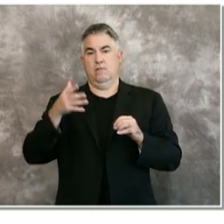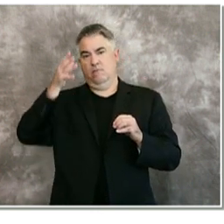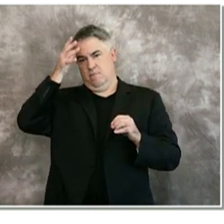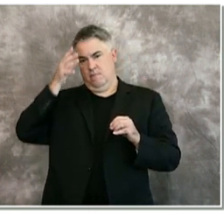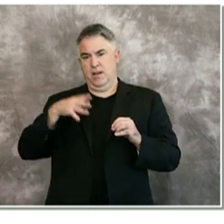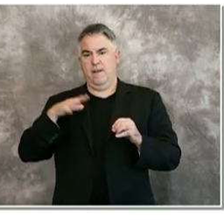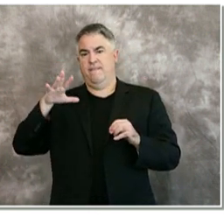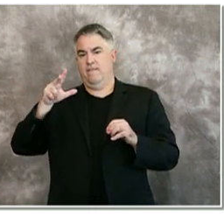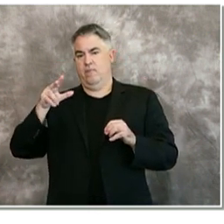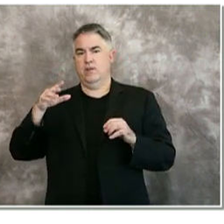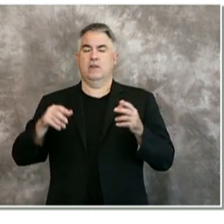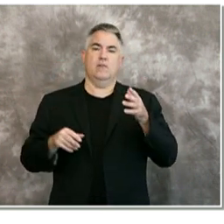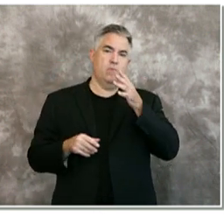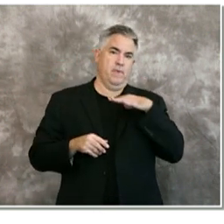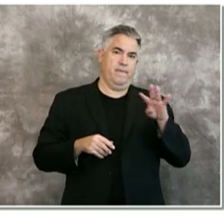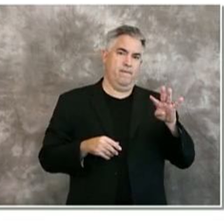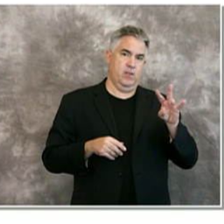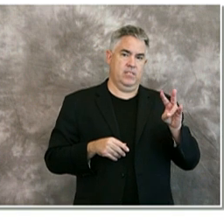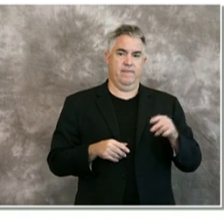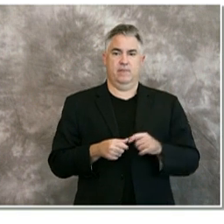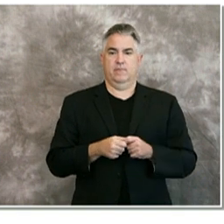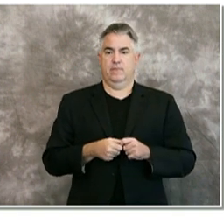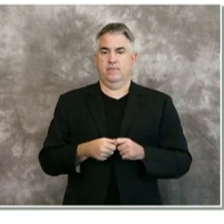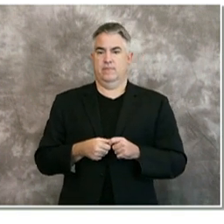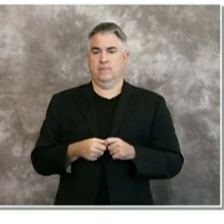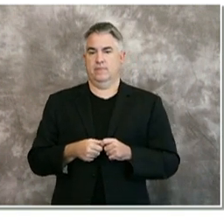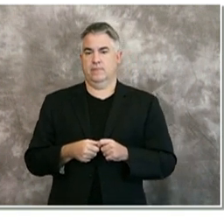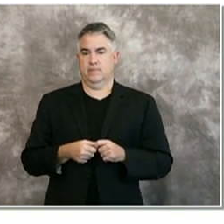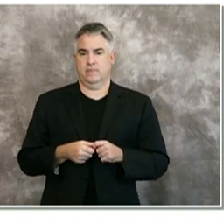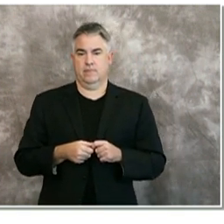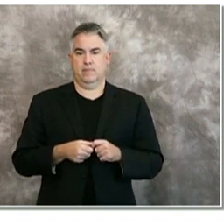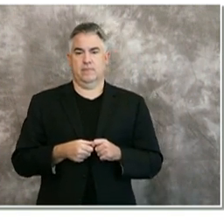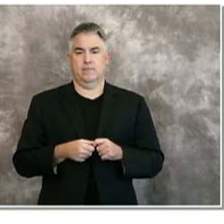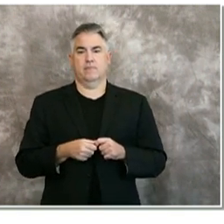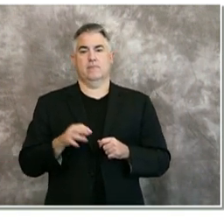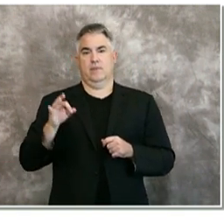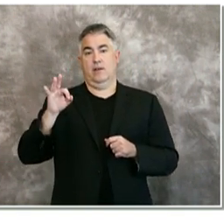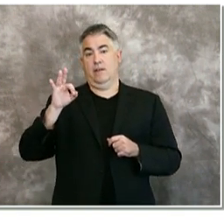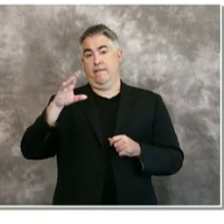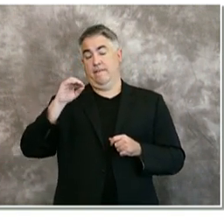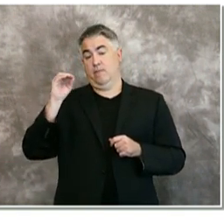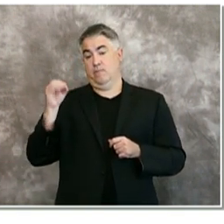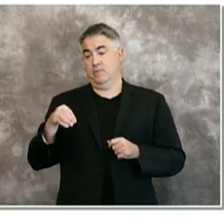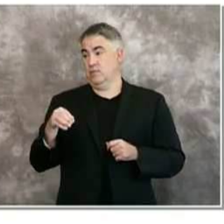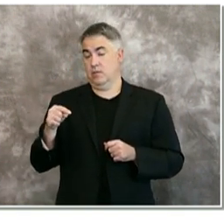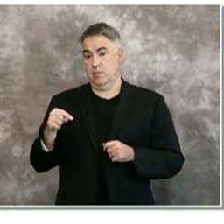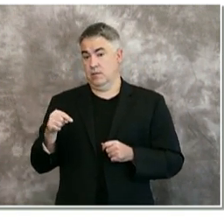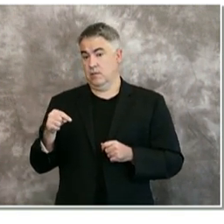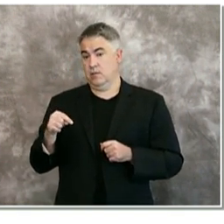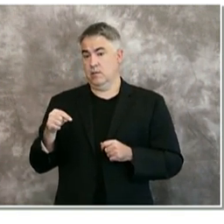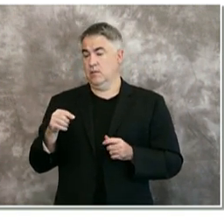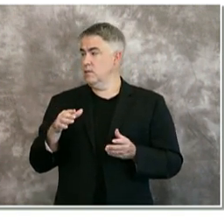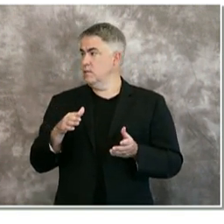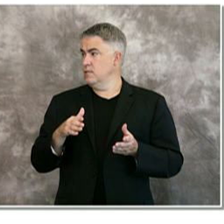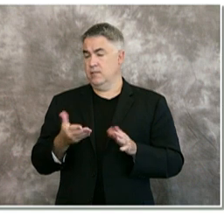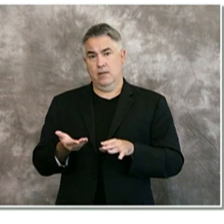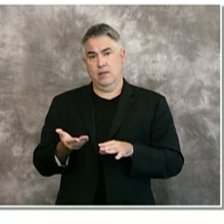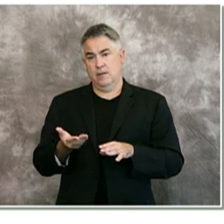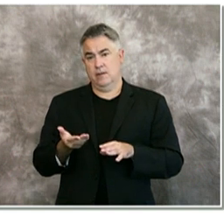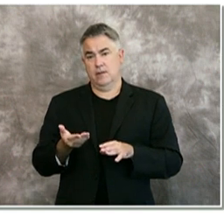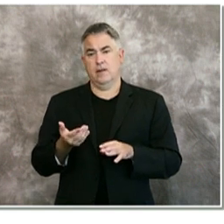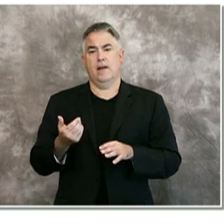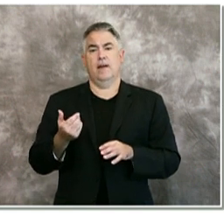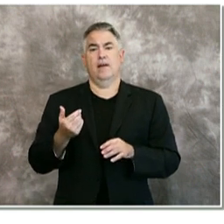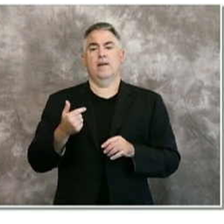were male. 367 or 95% of the total death cases had